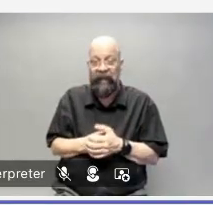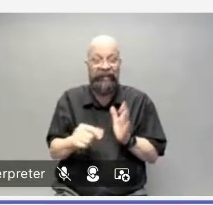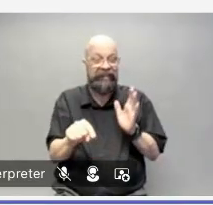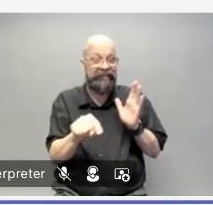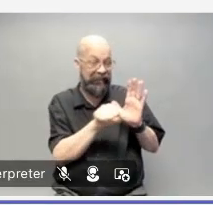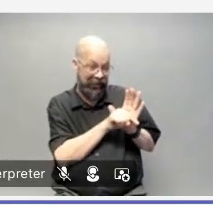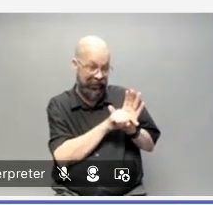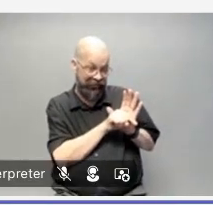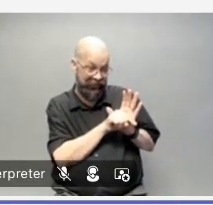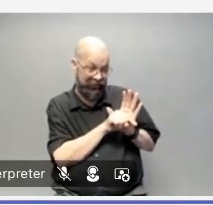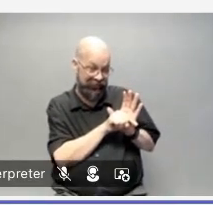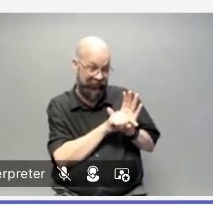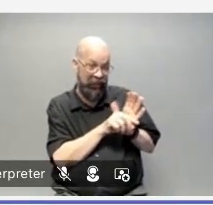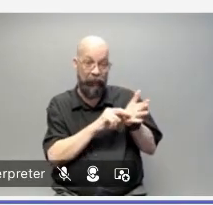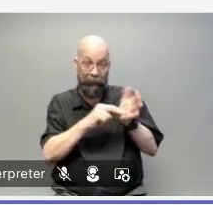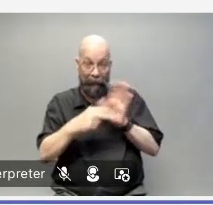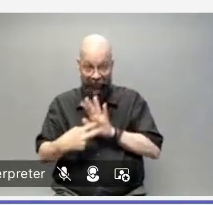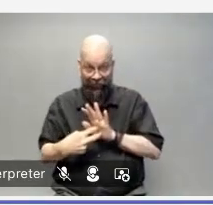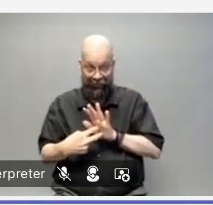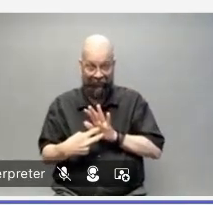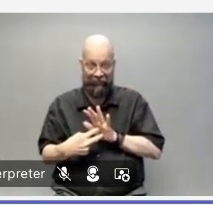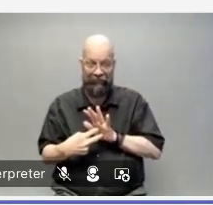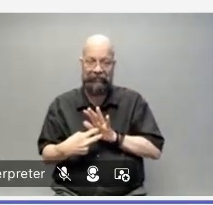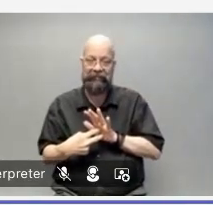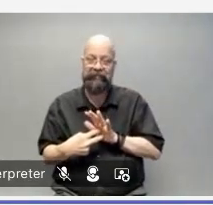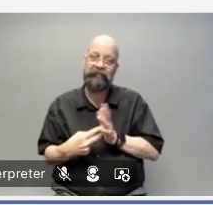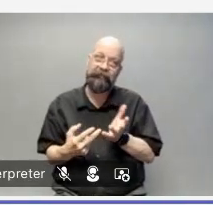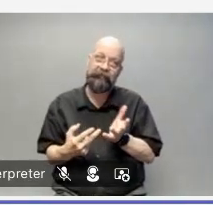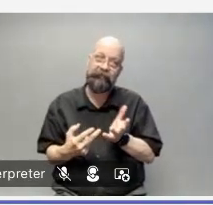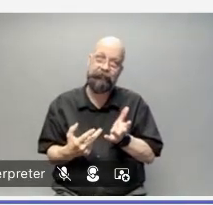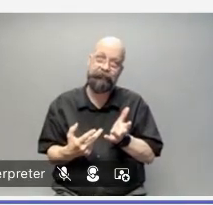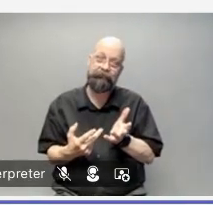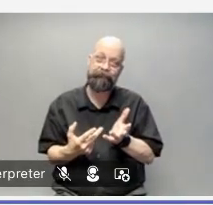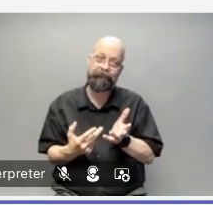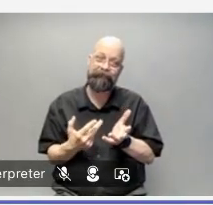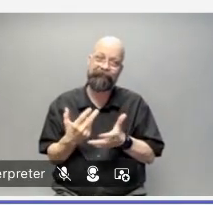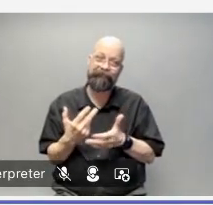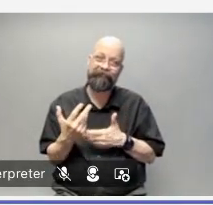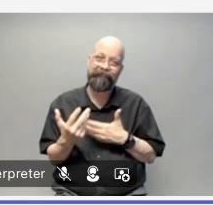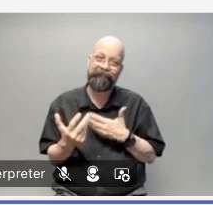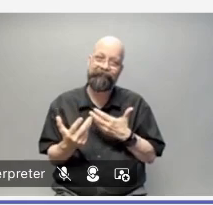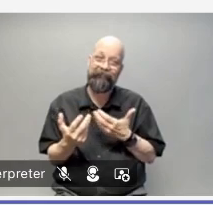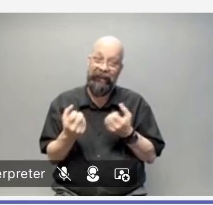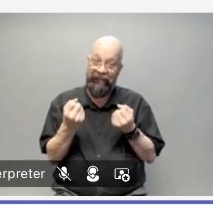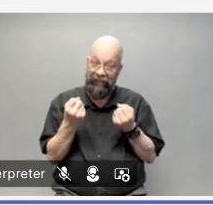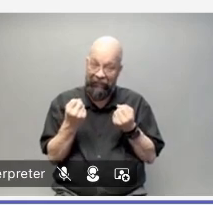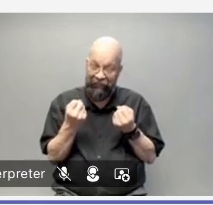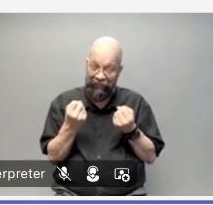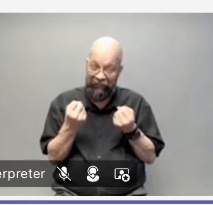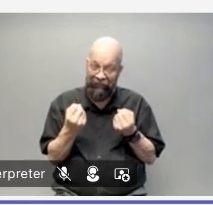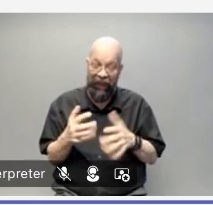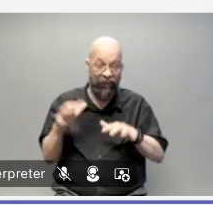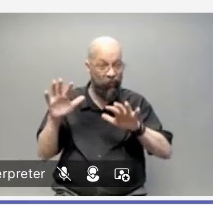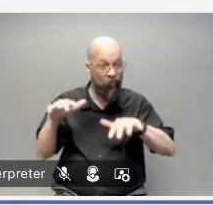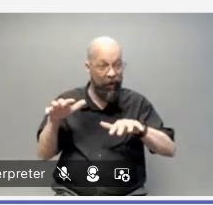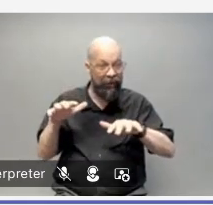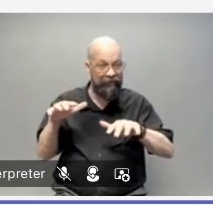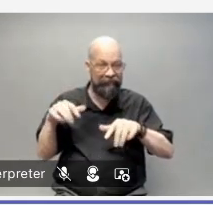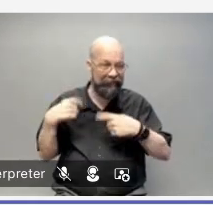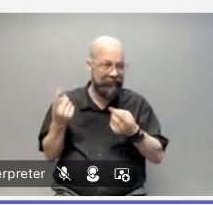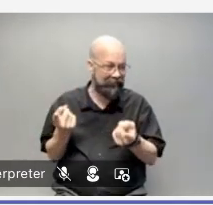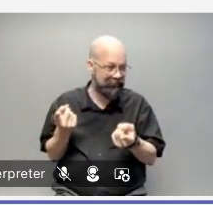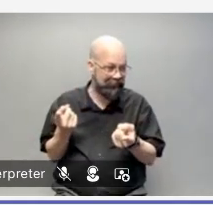is that our vegetation, because we haven't really had a lot of rain since the end of